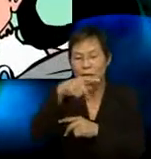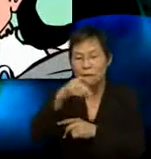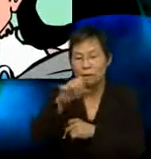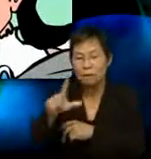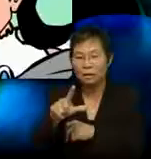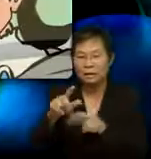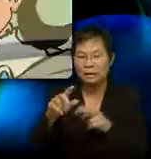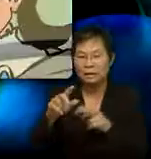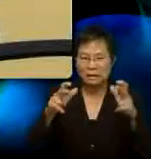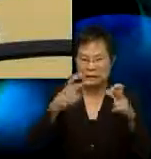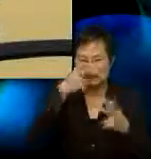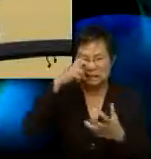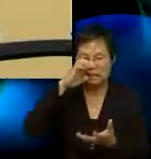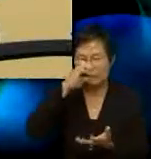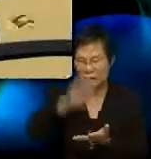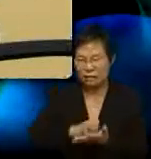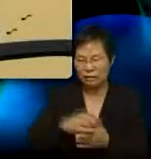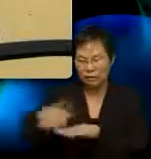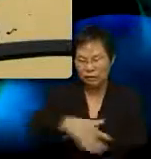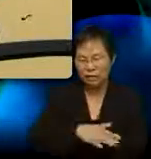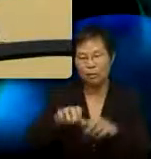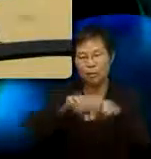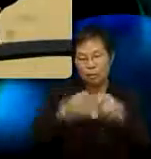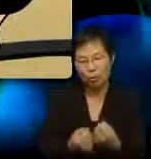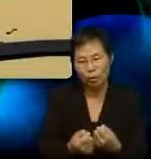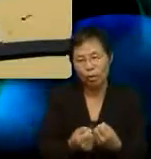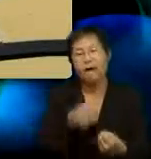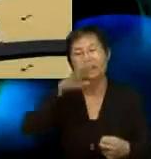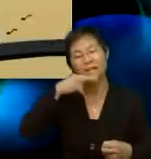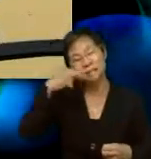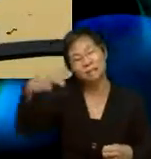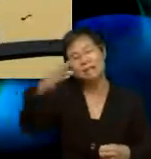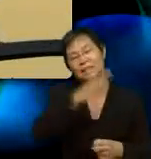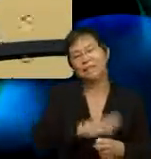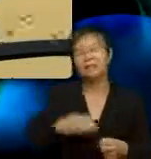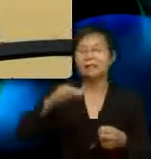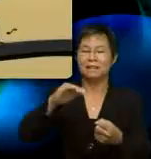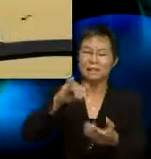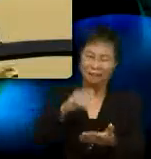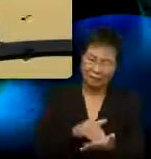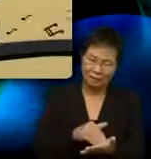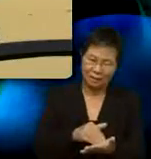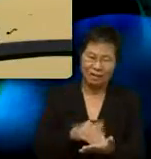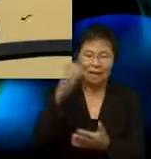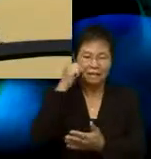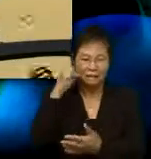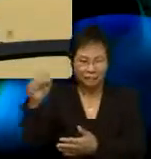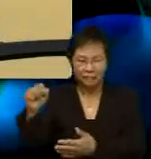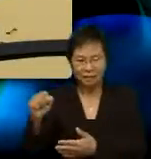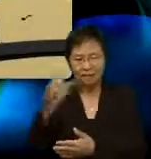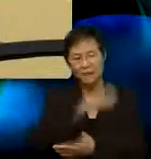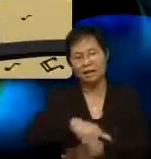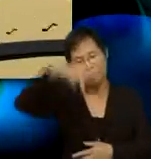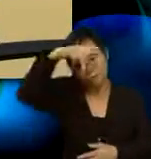was broken. The little mermaid could speak and sing melodiously again, and she and